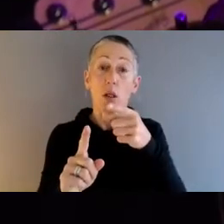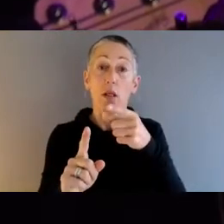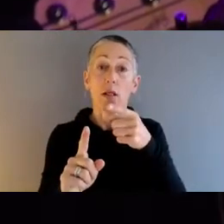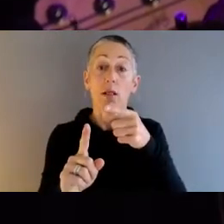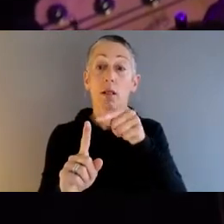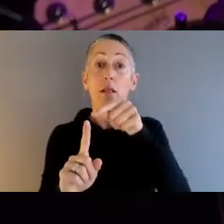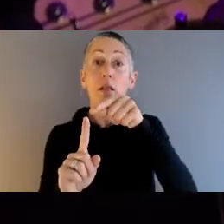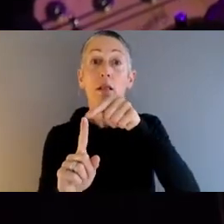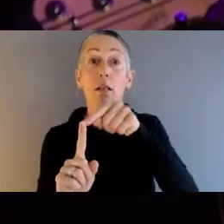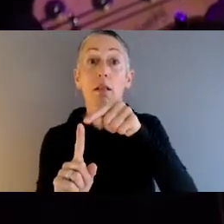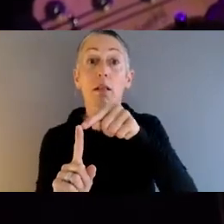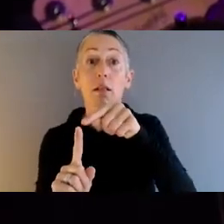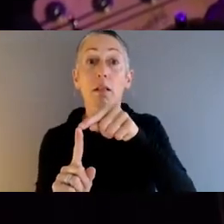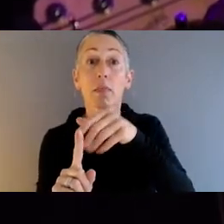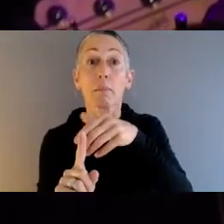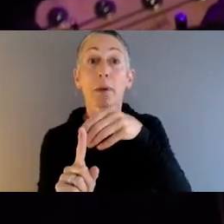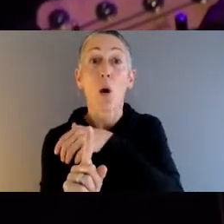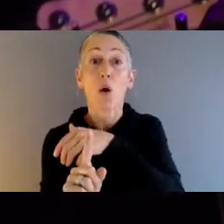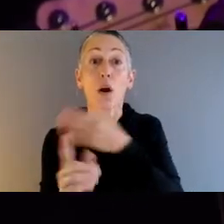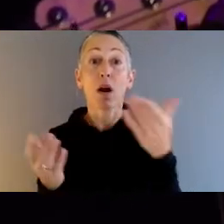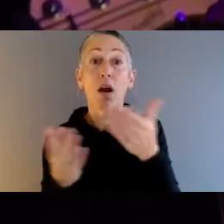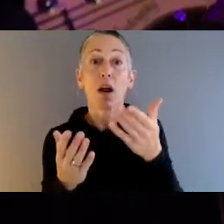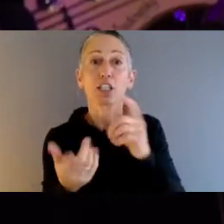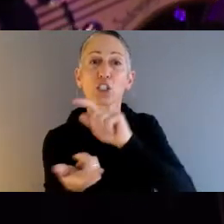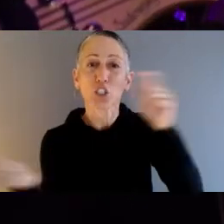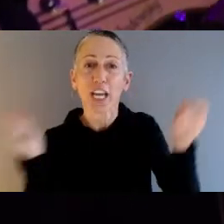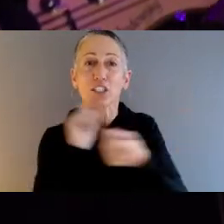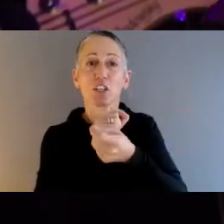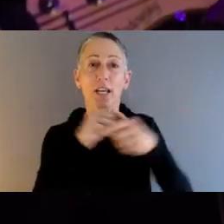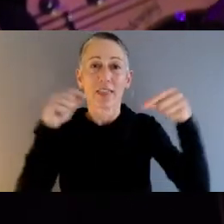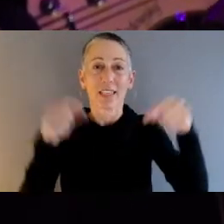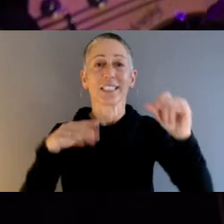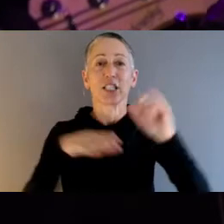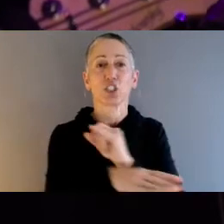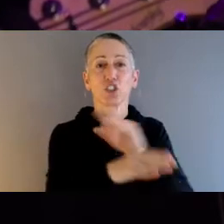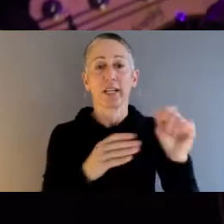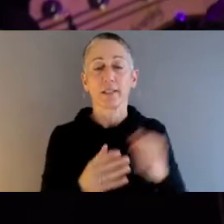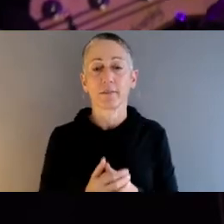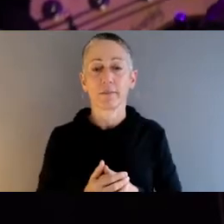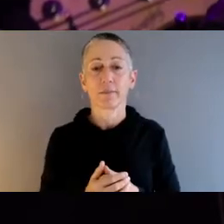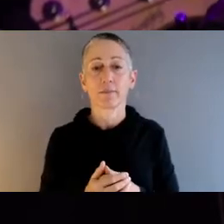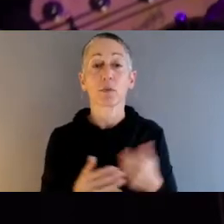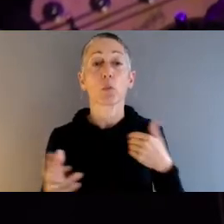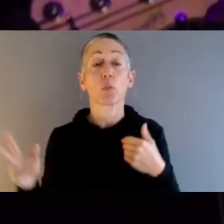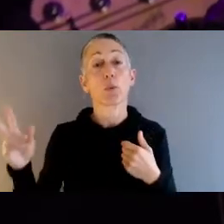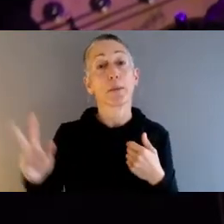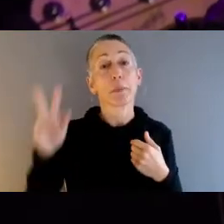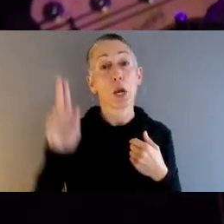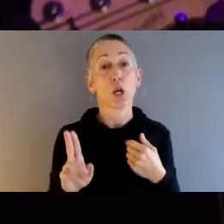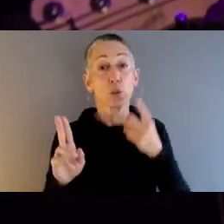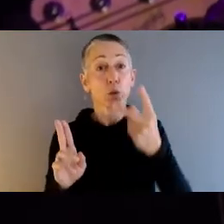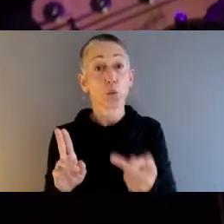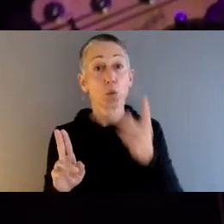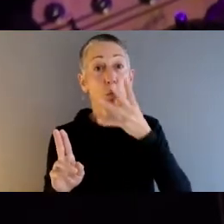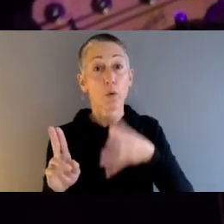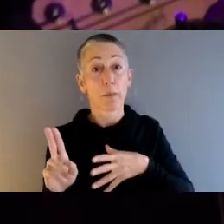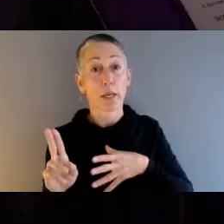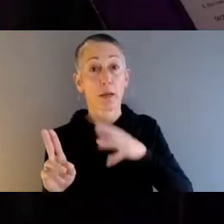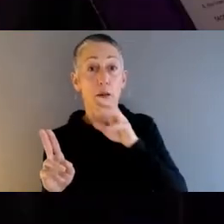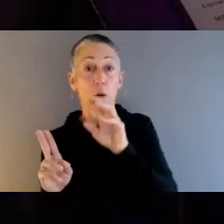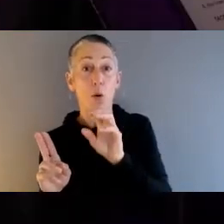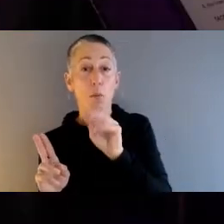here. This year in our mentorship program, we paired two women of Iranian descent, Mona Saeed